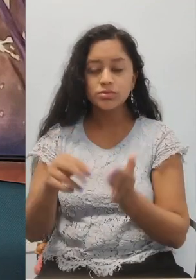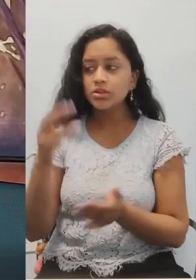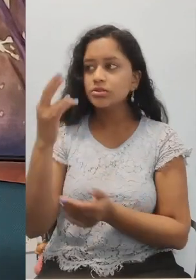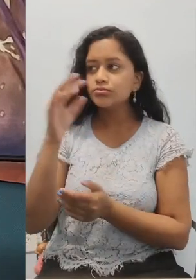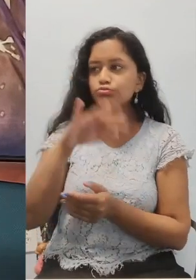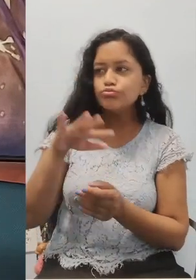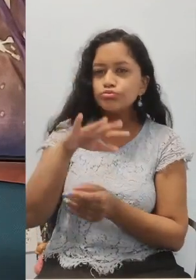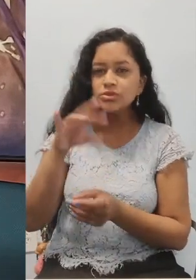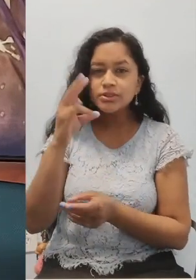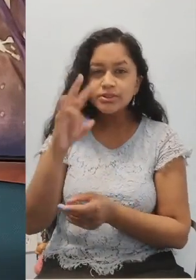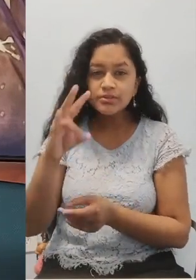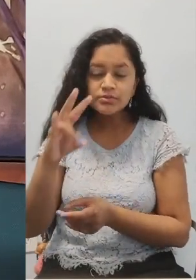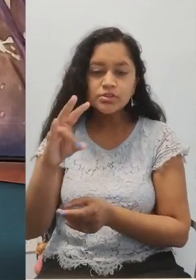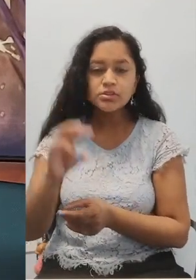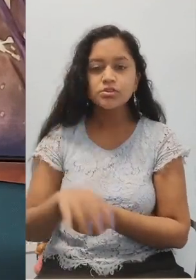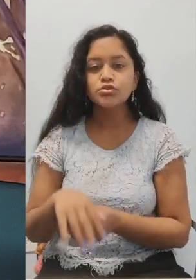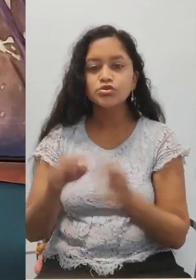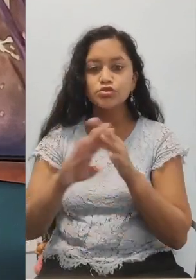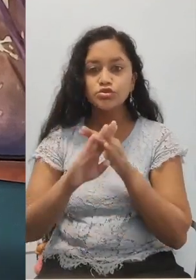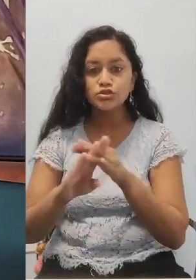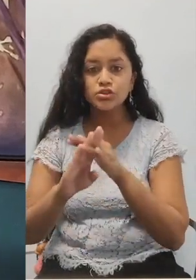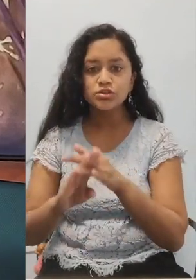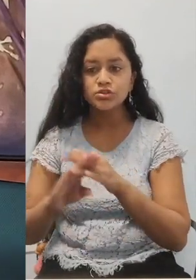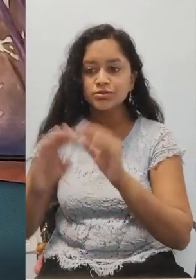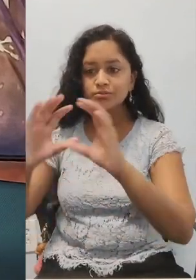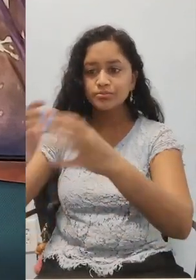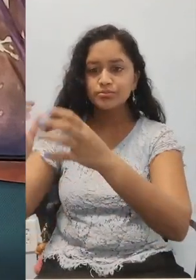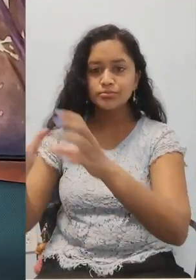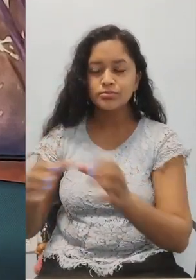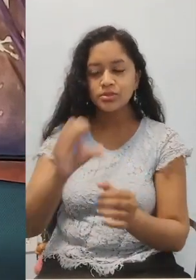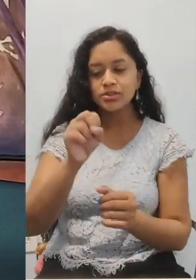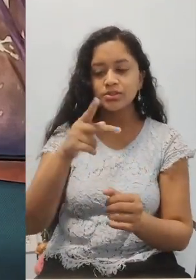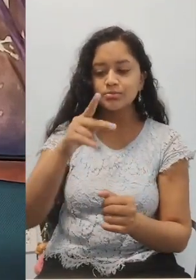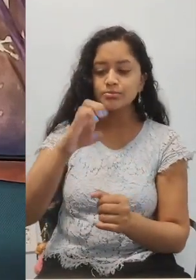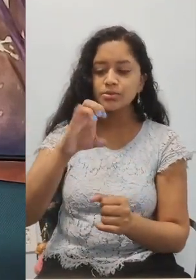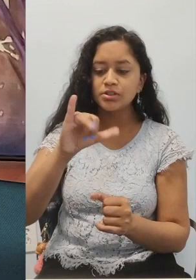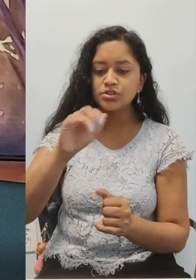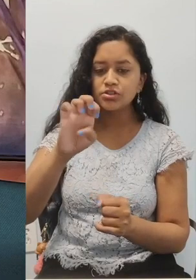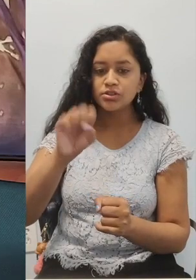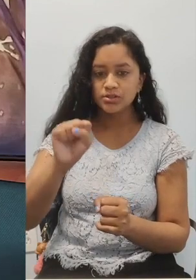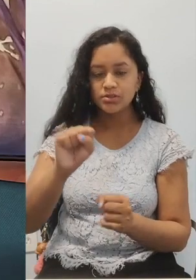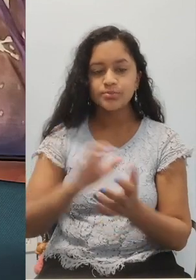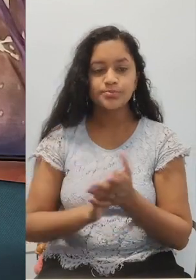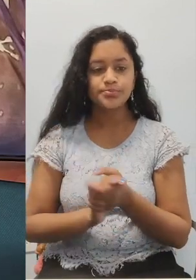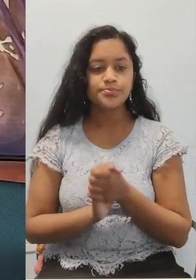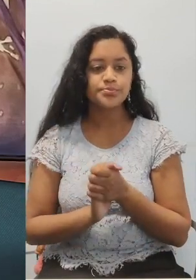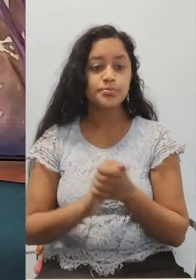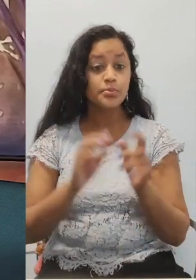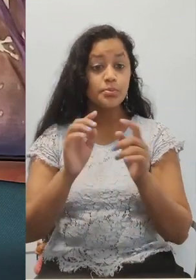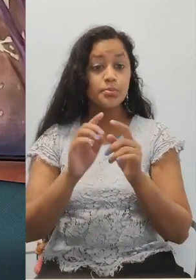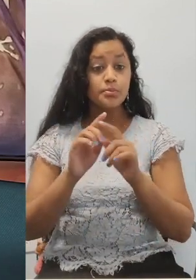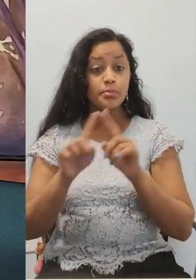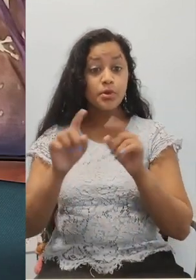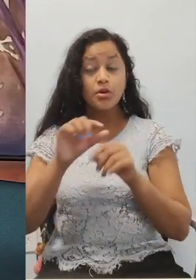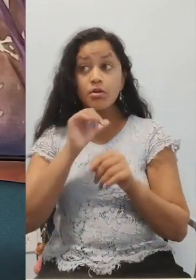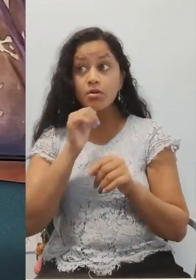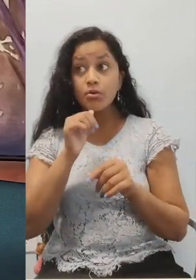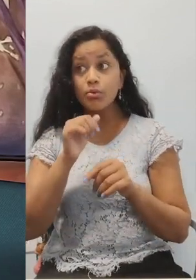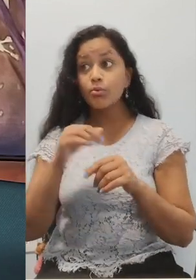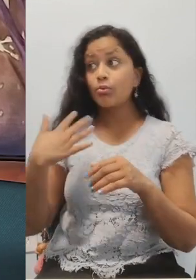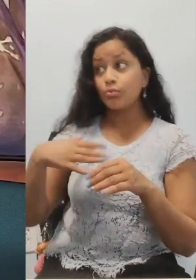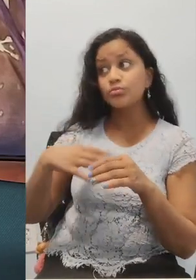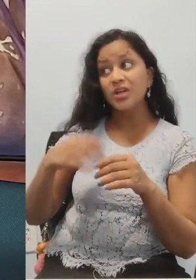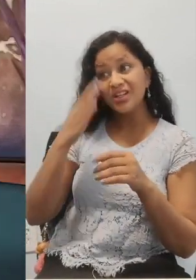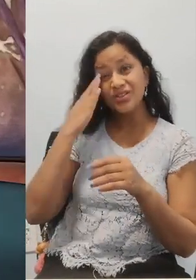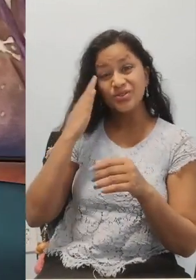quite a number. That's a lot. Quite a number. But not all of them are like on top of the coastal shelf, so you will not see them all